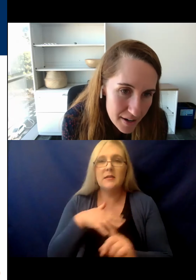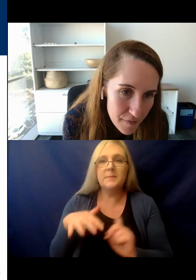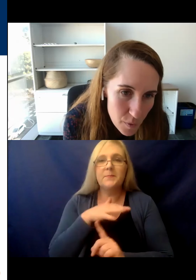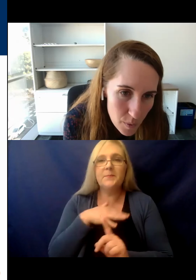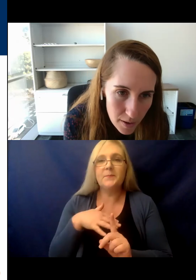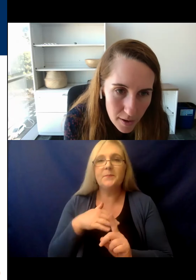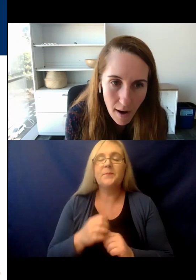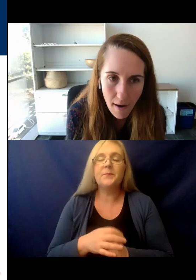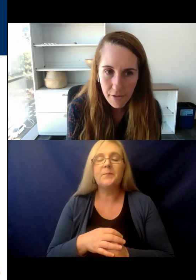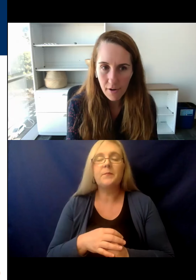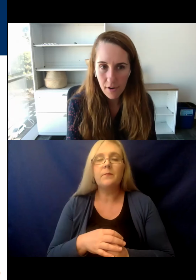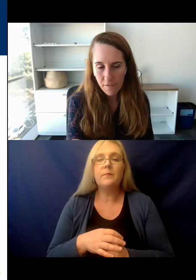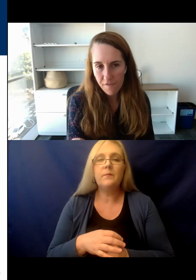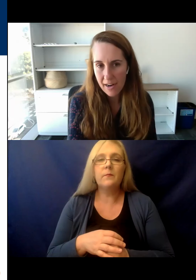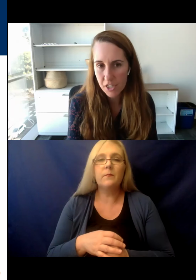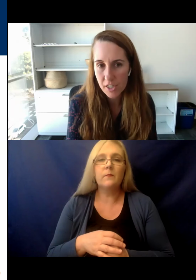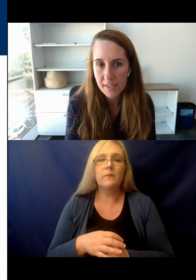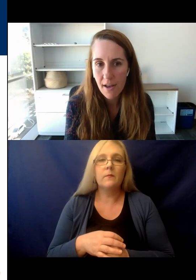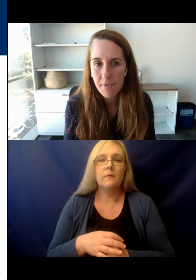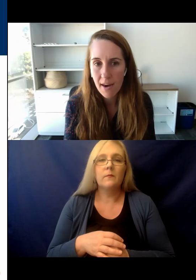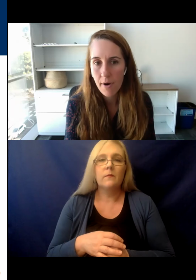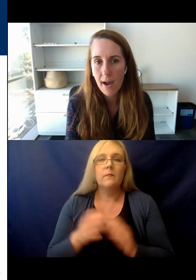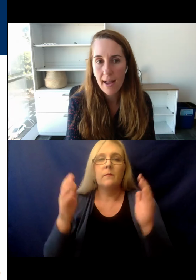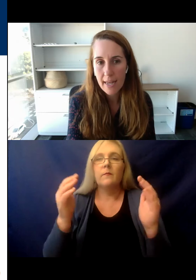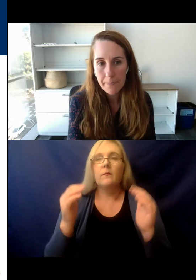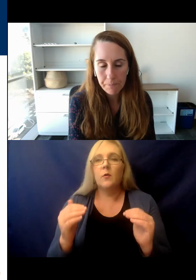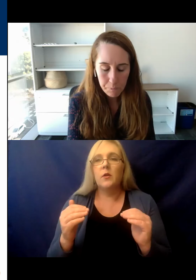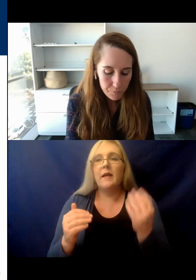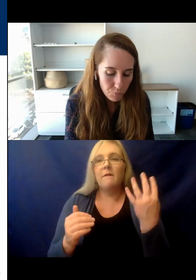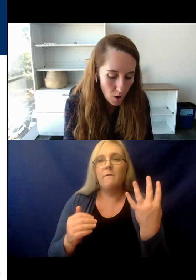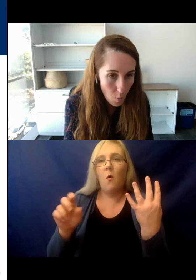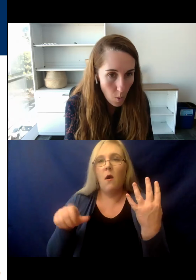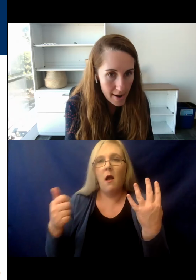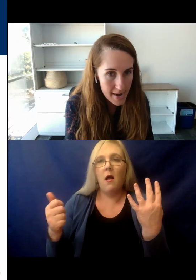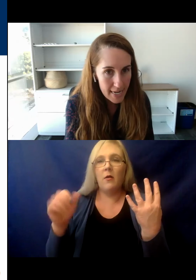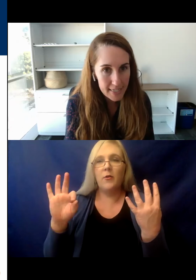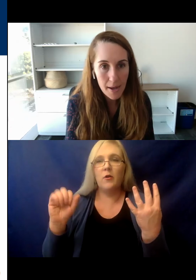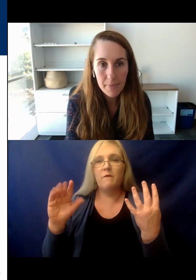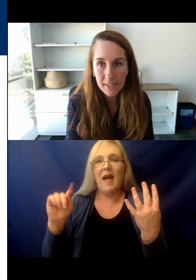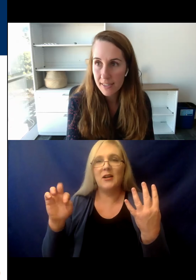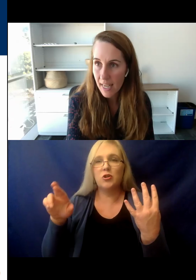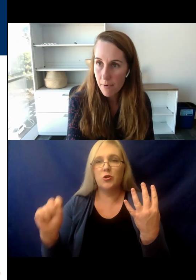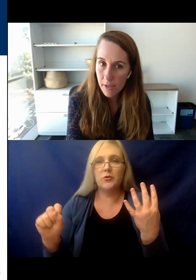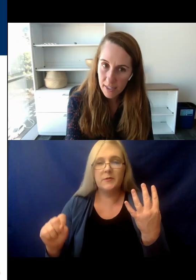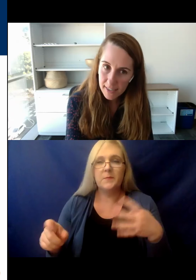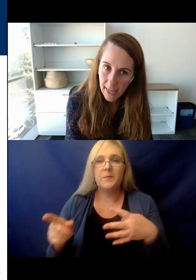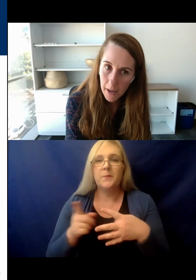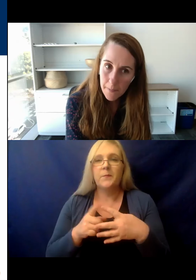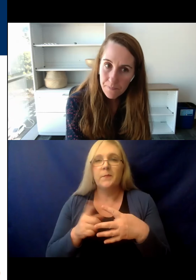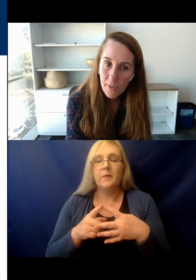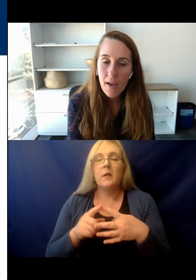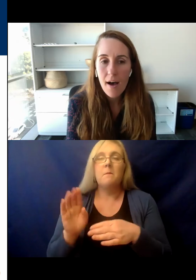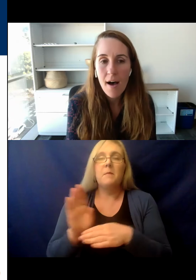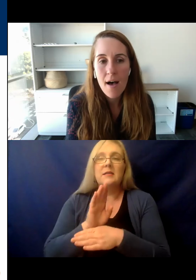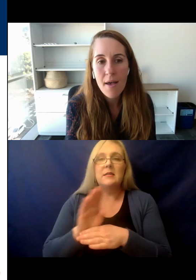at 4 other factors that I want to highlight. One is a business capability